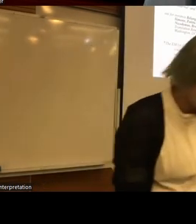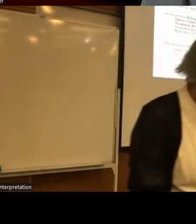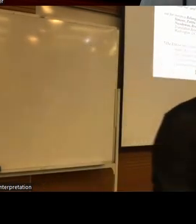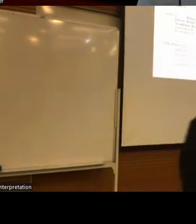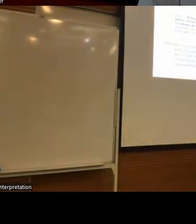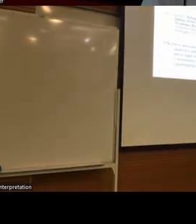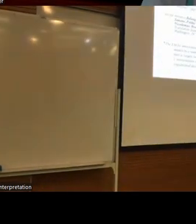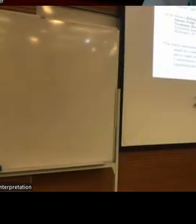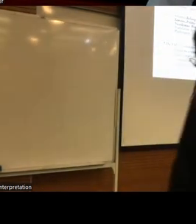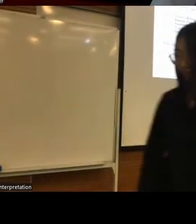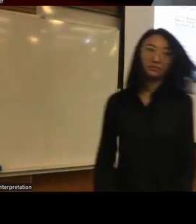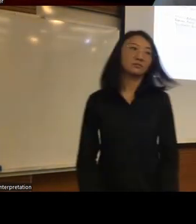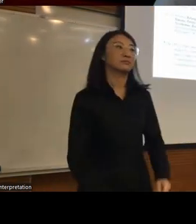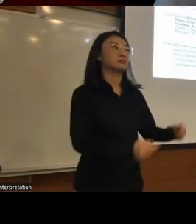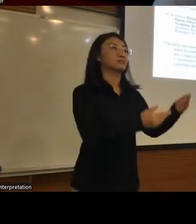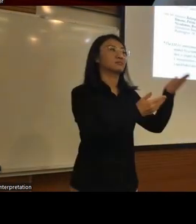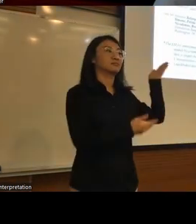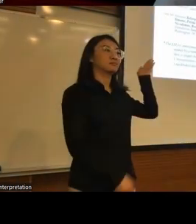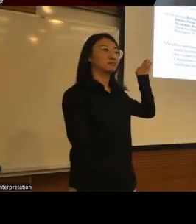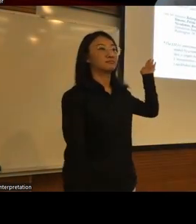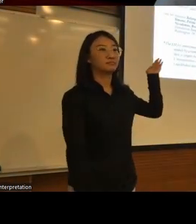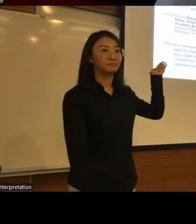Now, here's one for you.